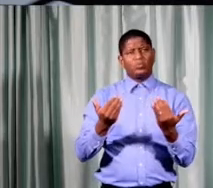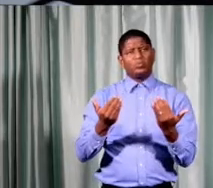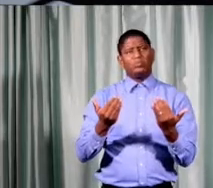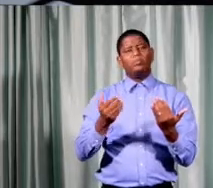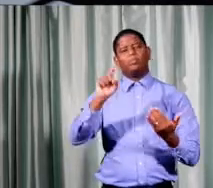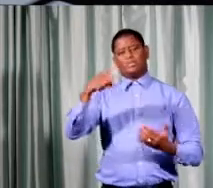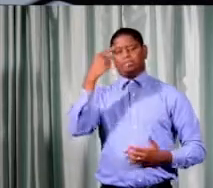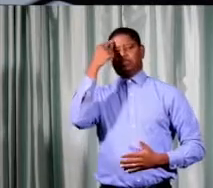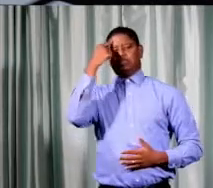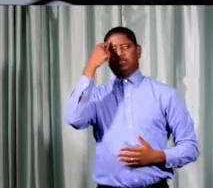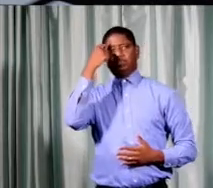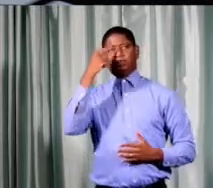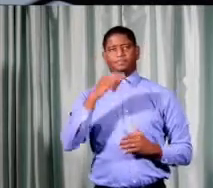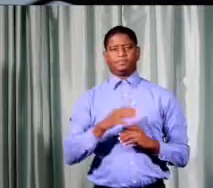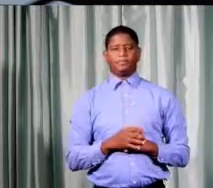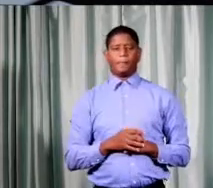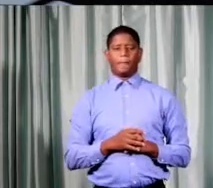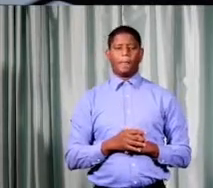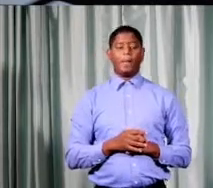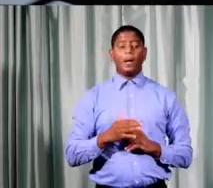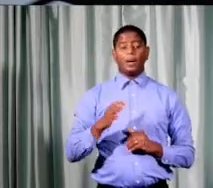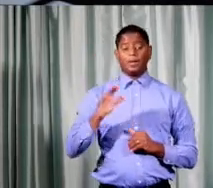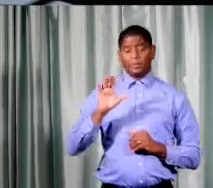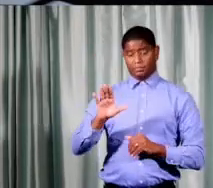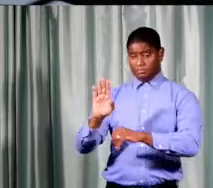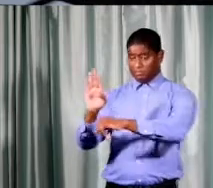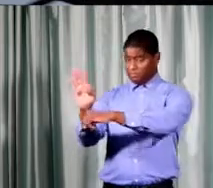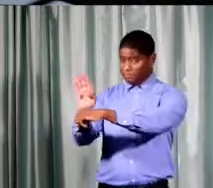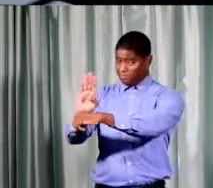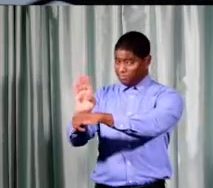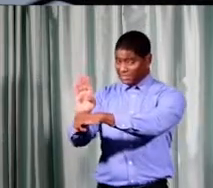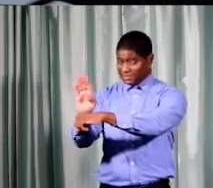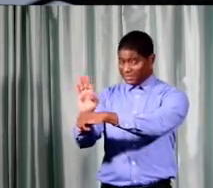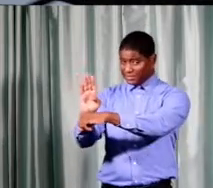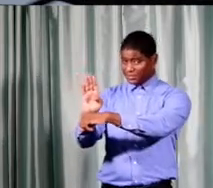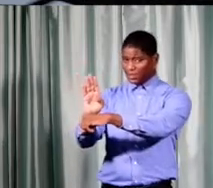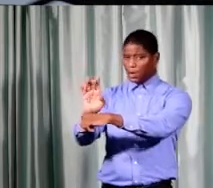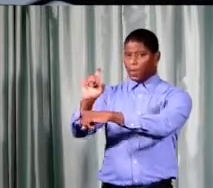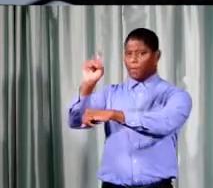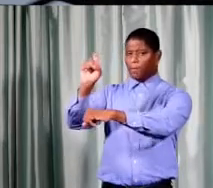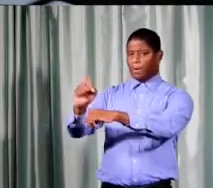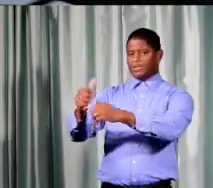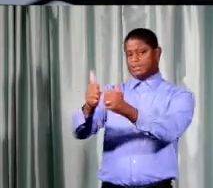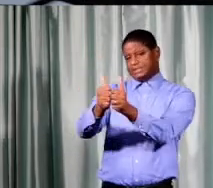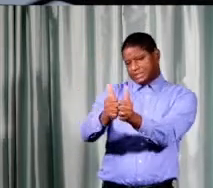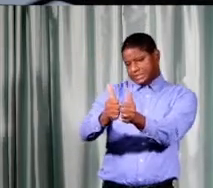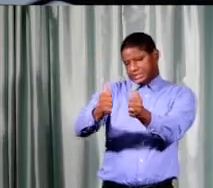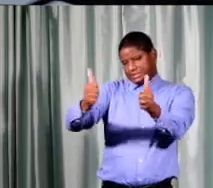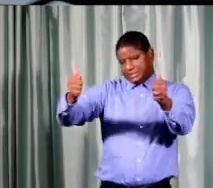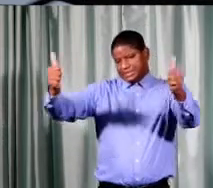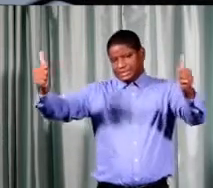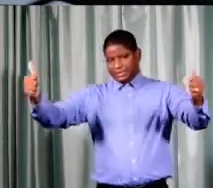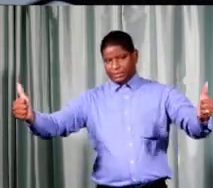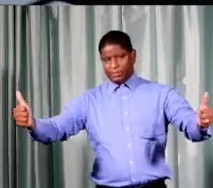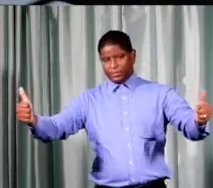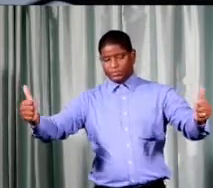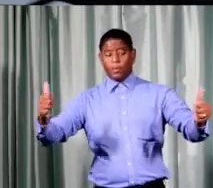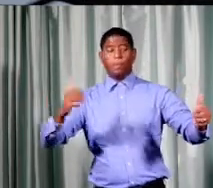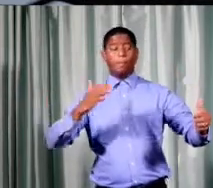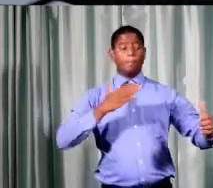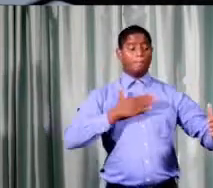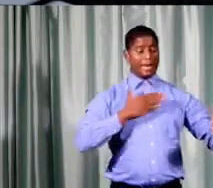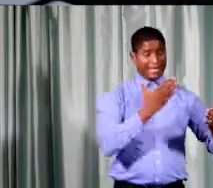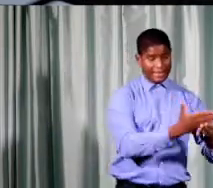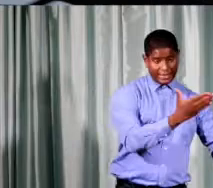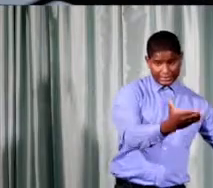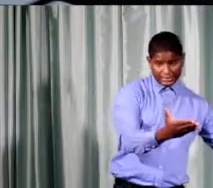the business in a separate place. I can't combine your stuff as the owner with the business